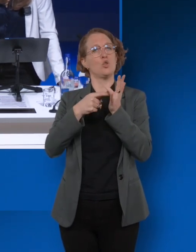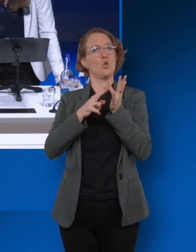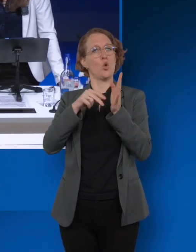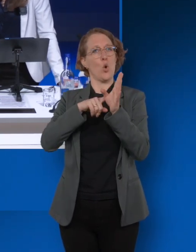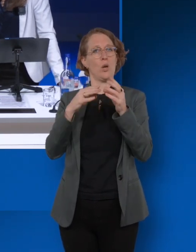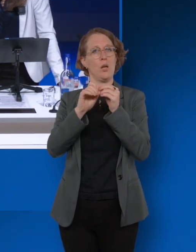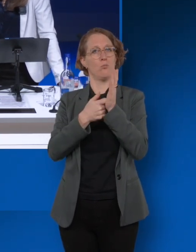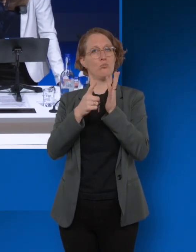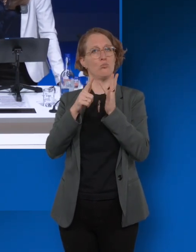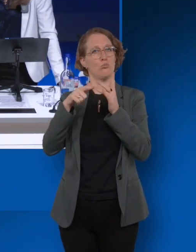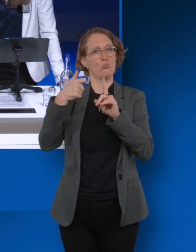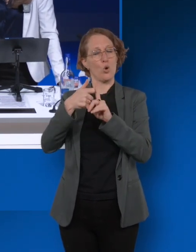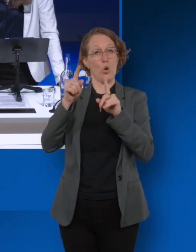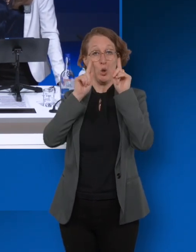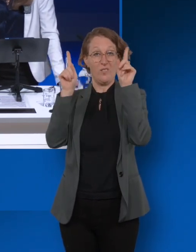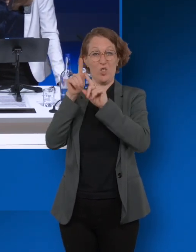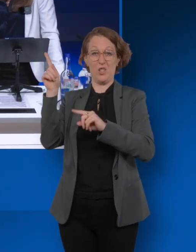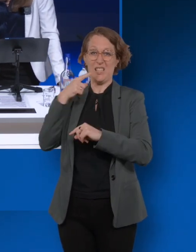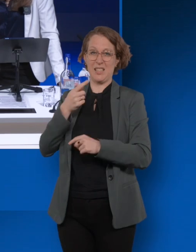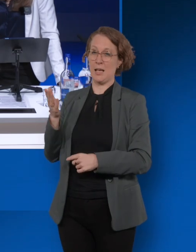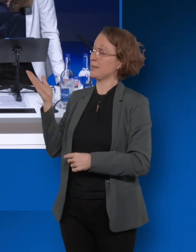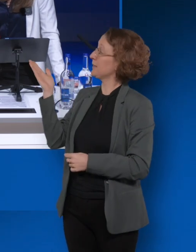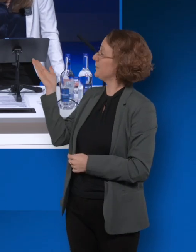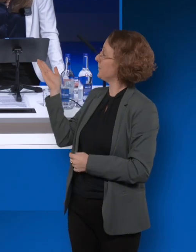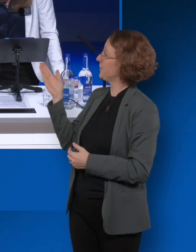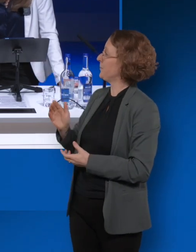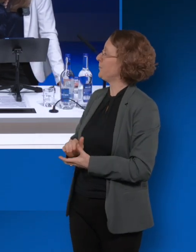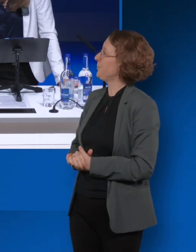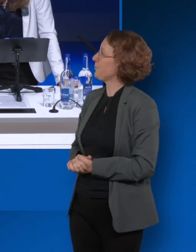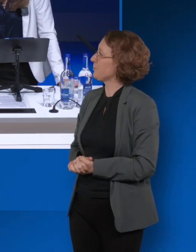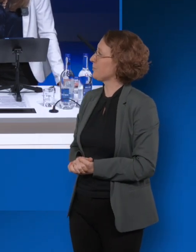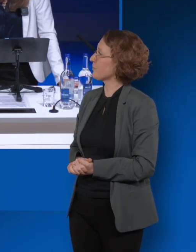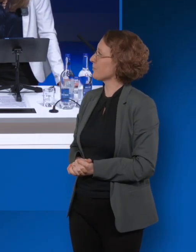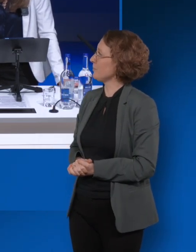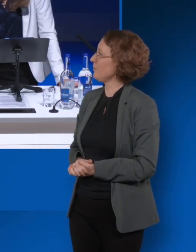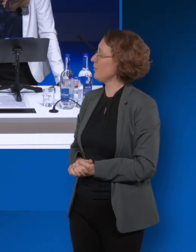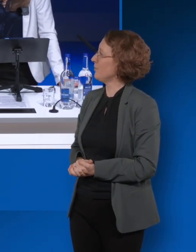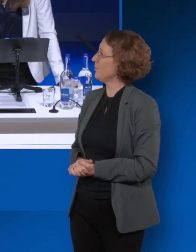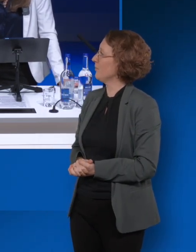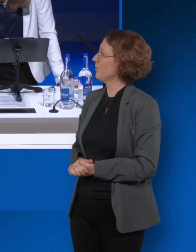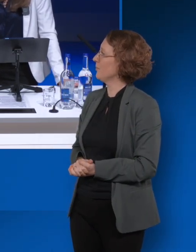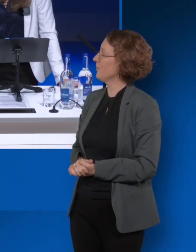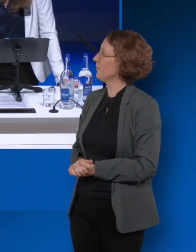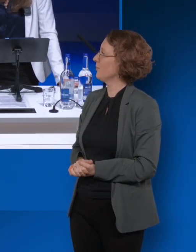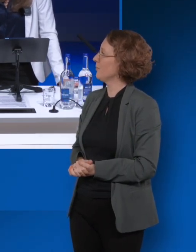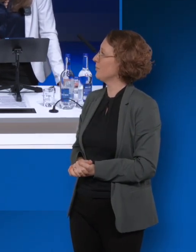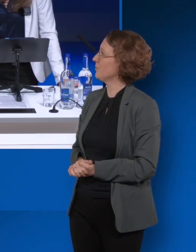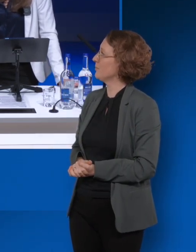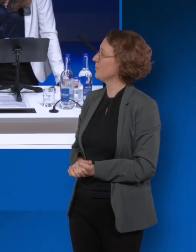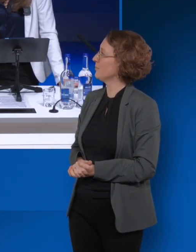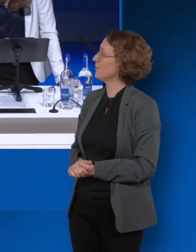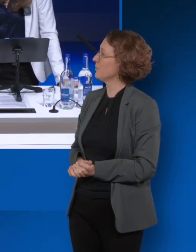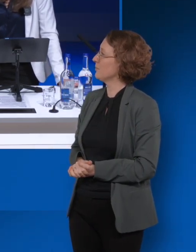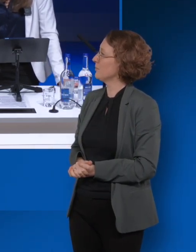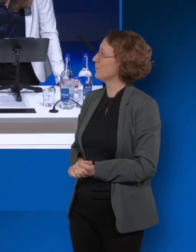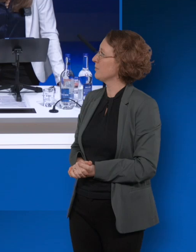Brook University School of Medicine, says that materialism, the view that matter is all that exists, is the premise of much contemporary